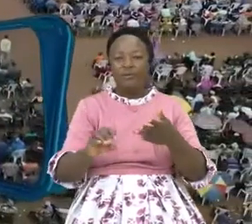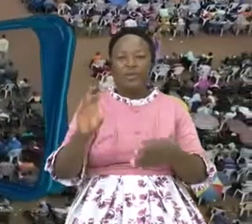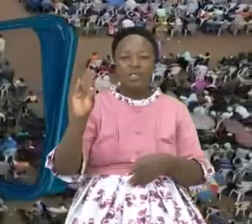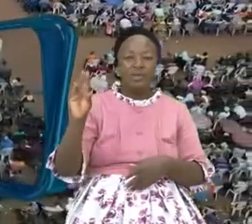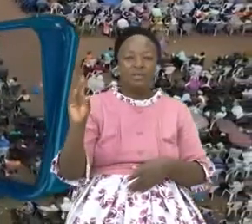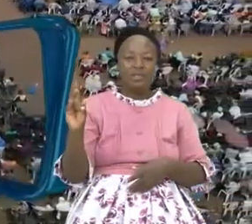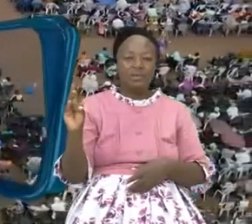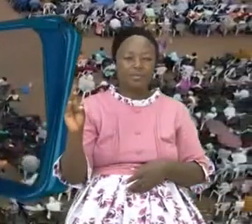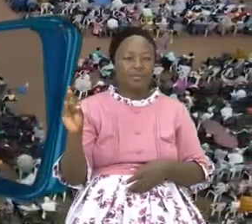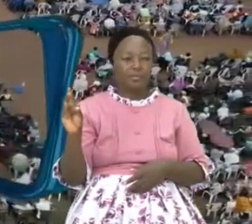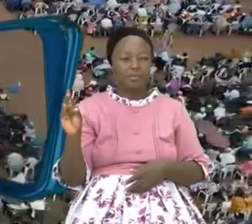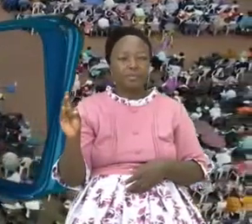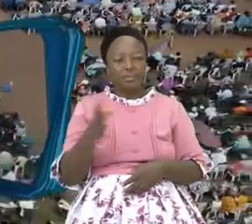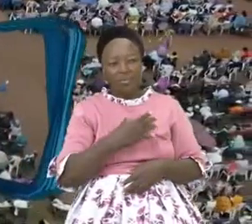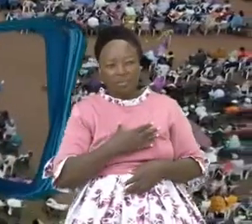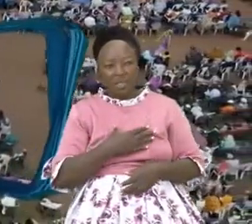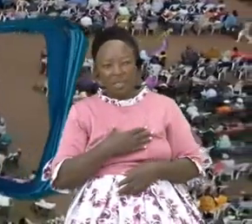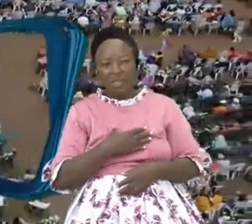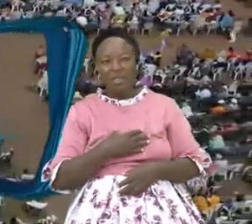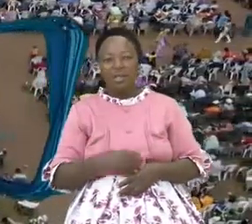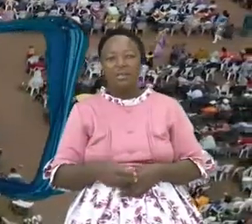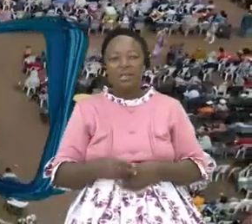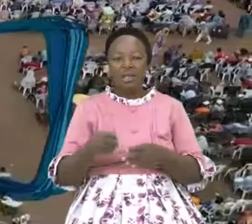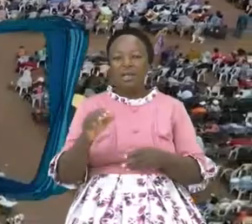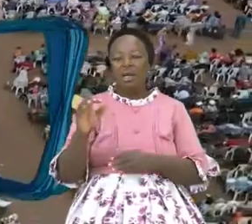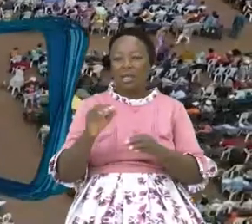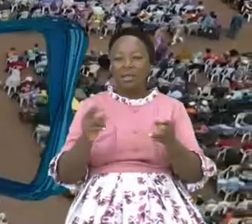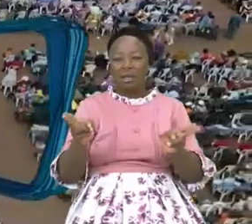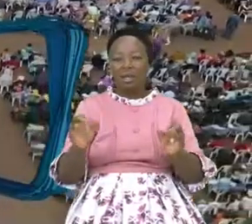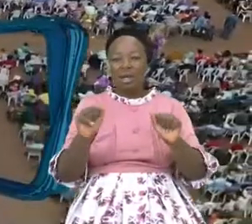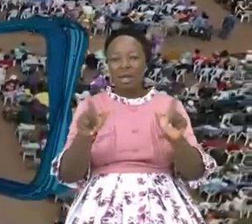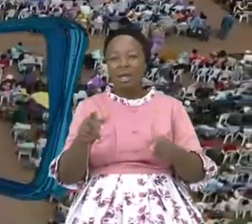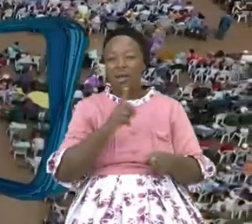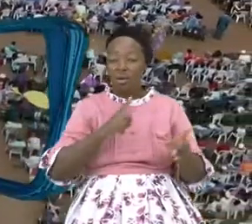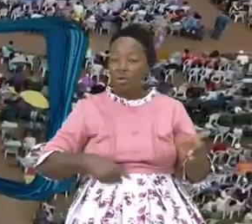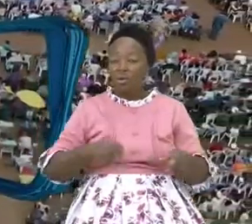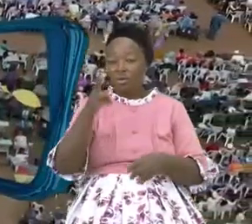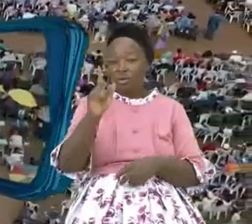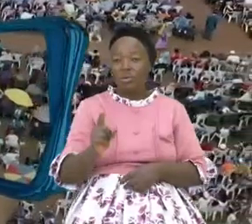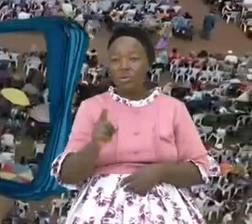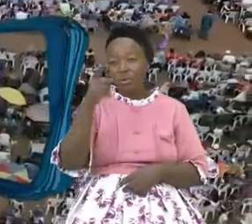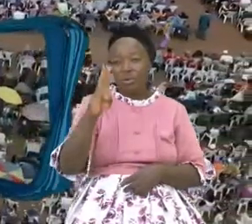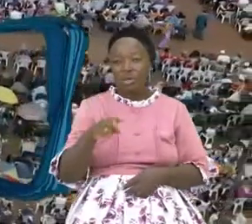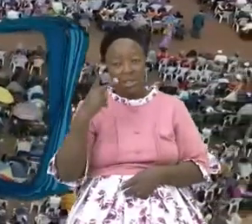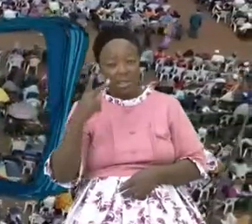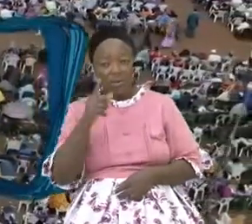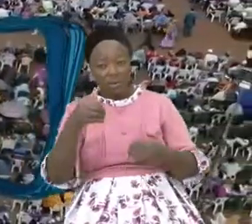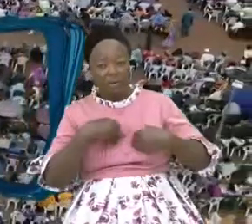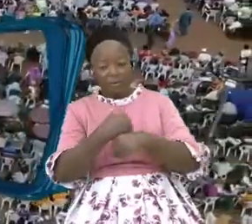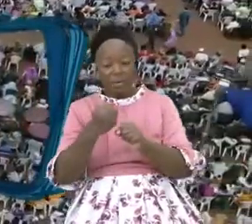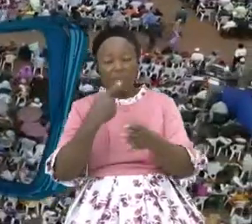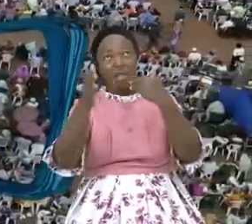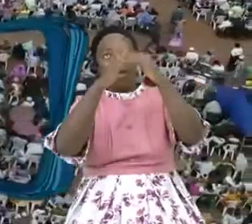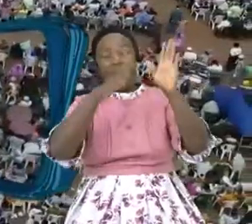verse 17. Lord God, behold, thou hast made the heaven and